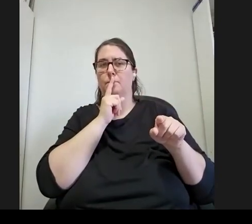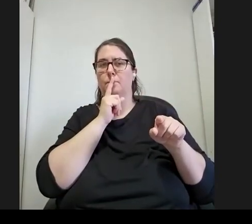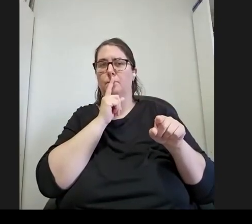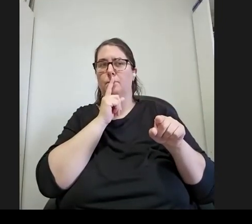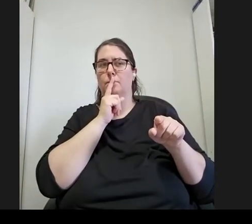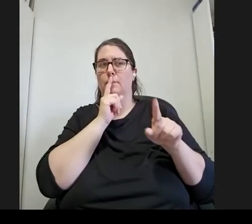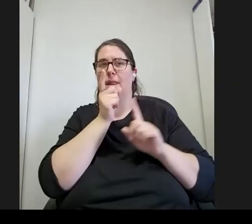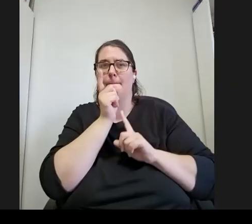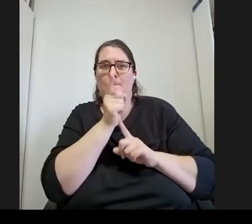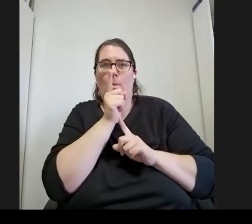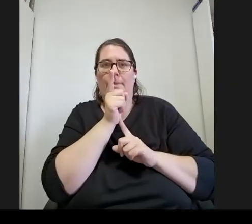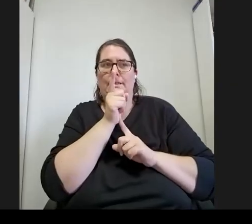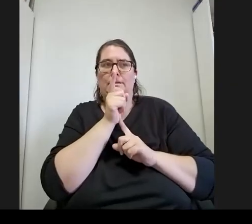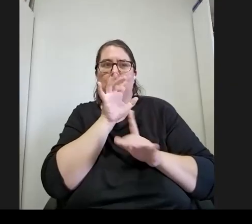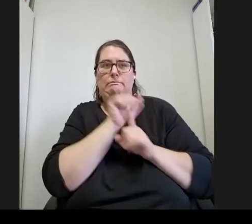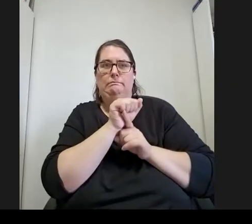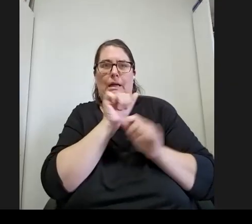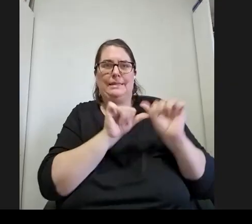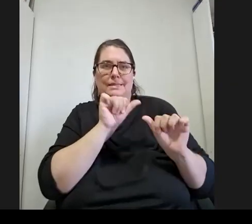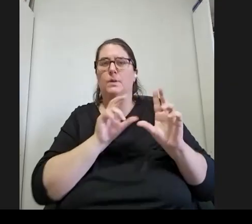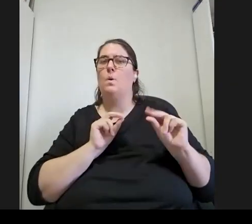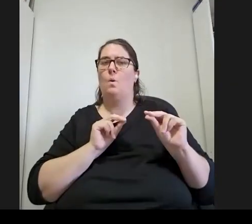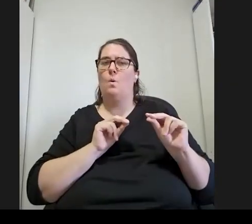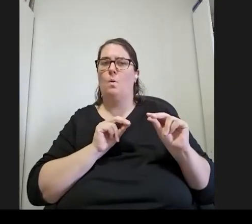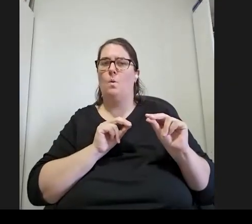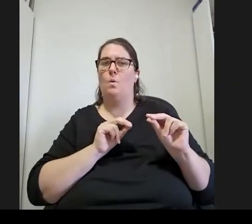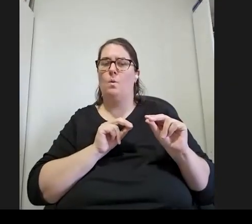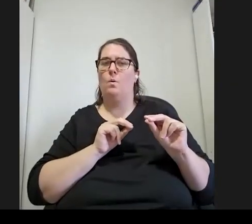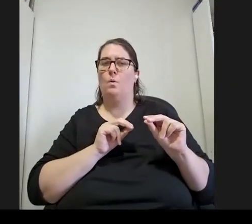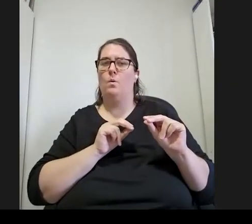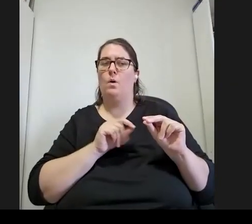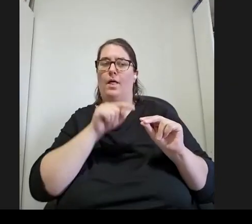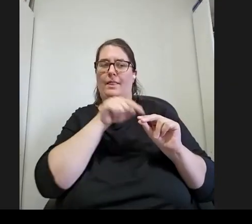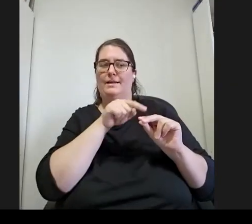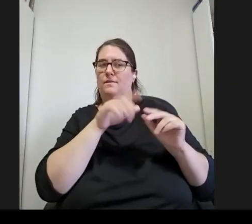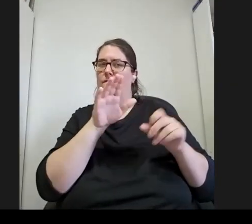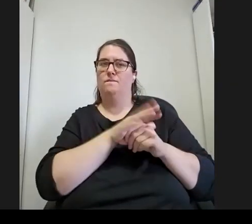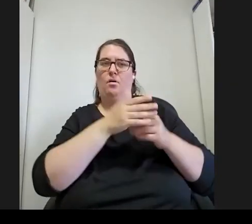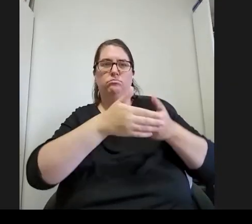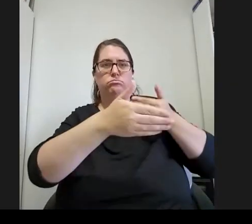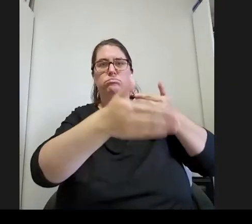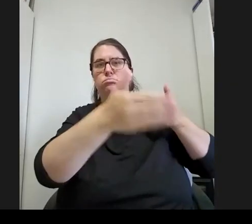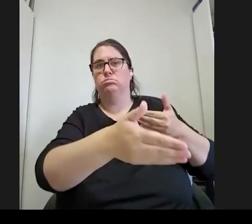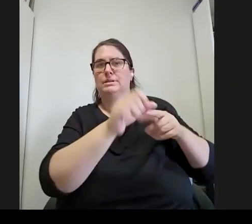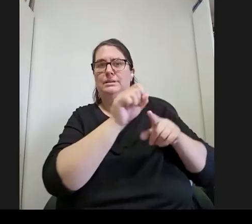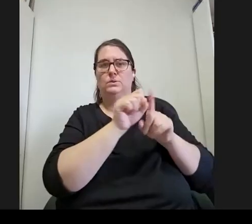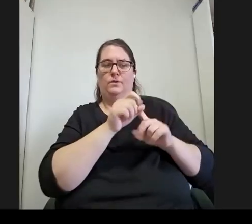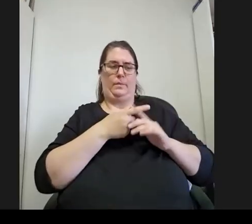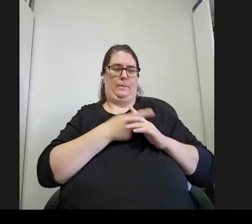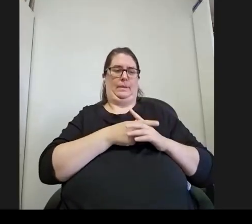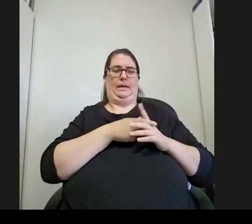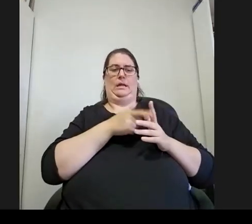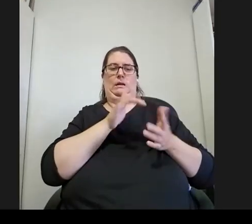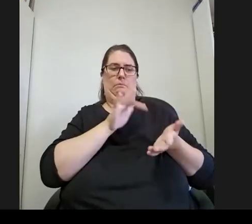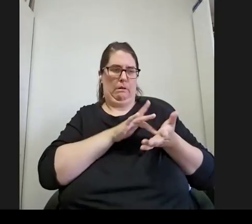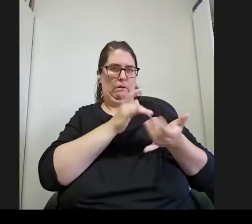risk assessment. It can be used for the journey of a client from the beginning to the midpoint